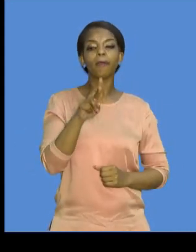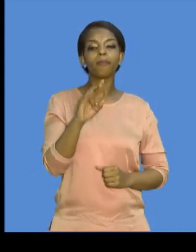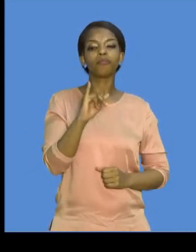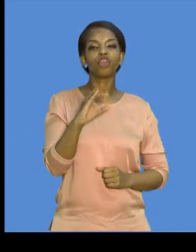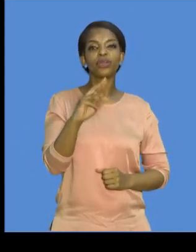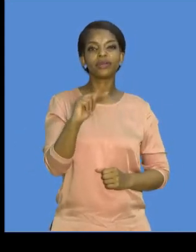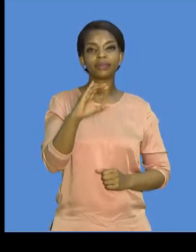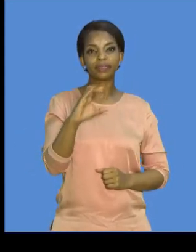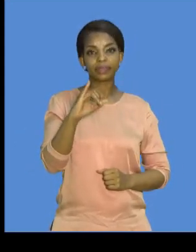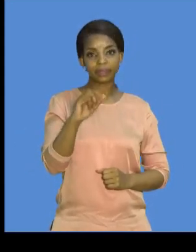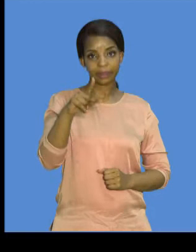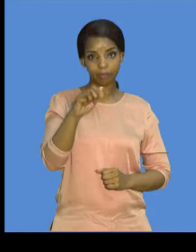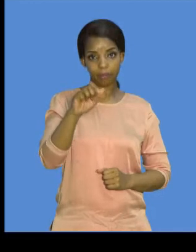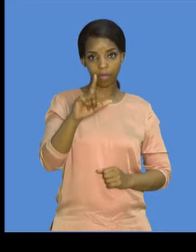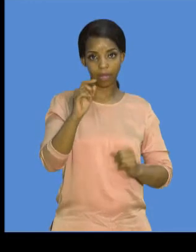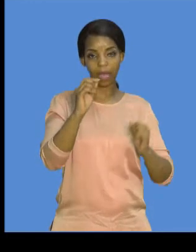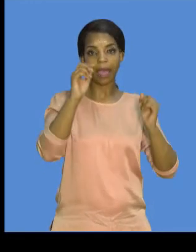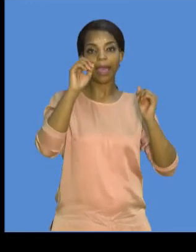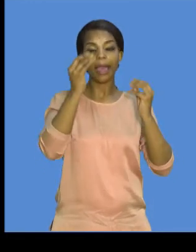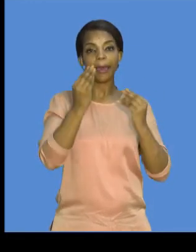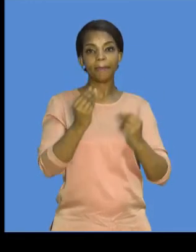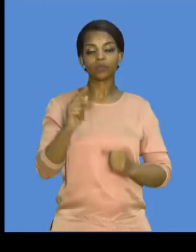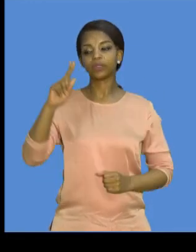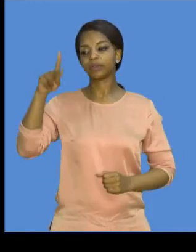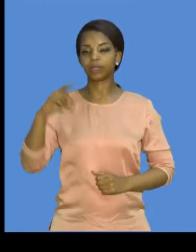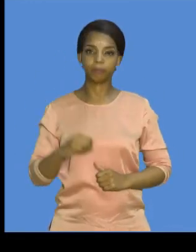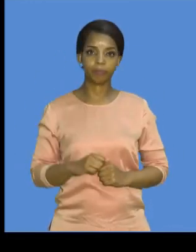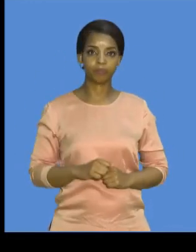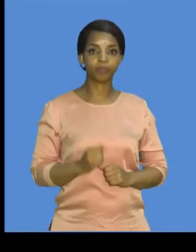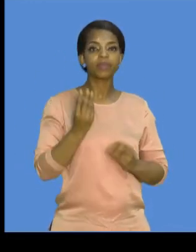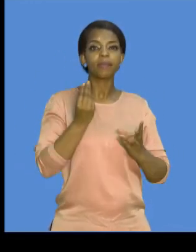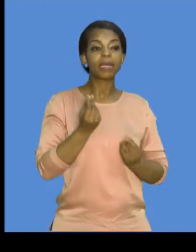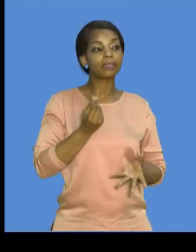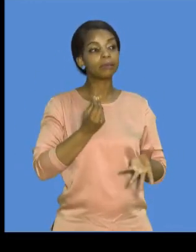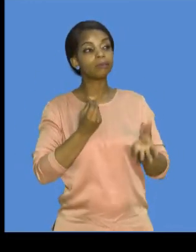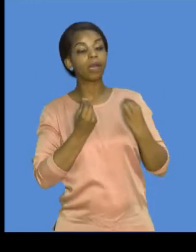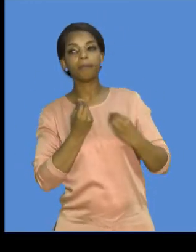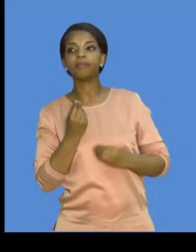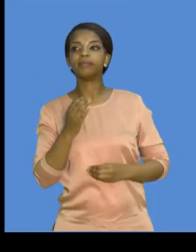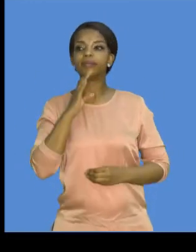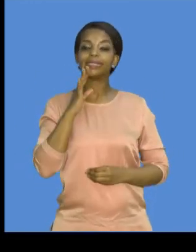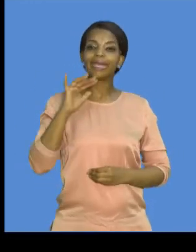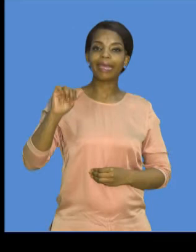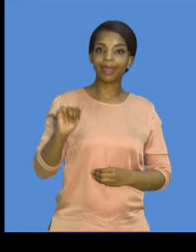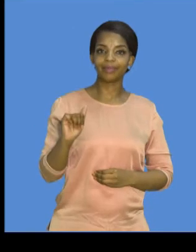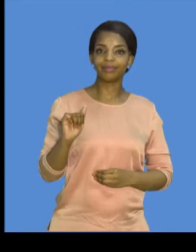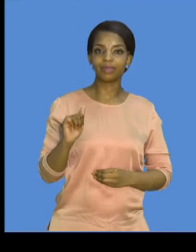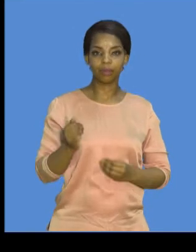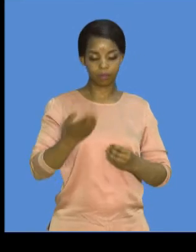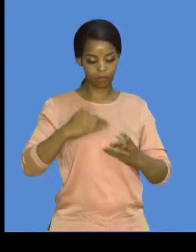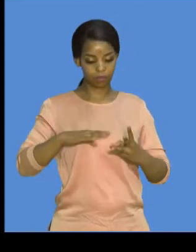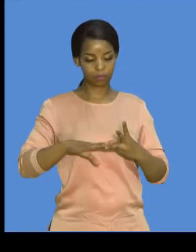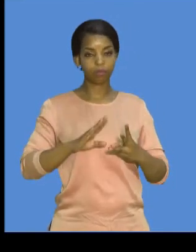The accumulated amount, as you can see, the A there, we normally use A for this. The interest rate, which